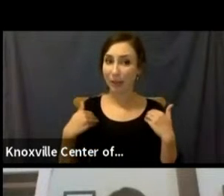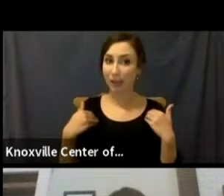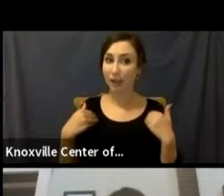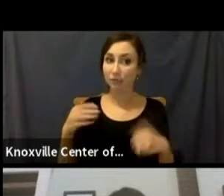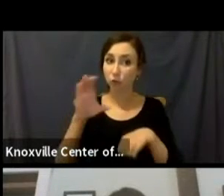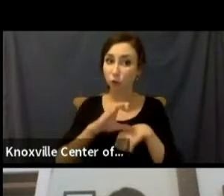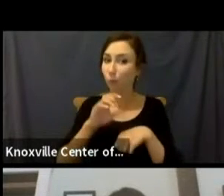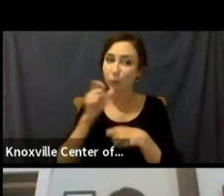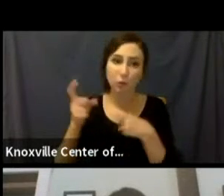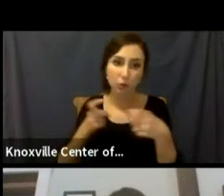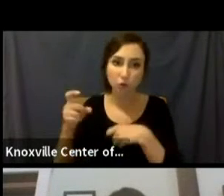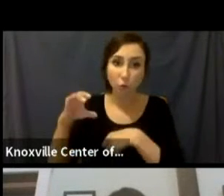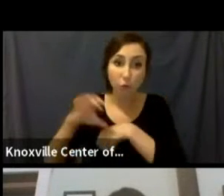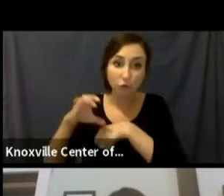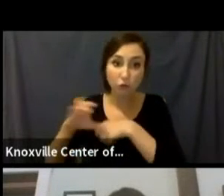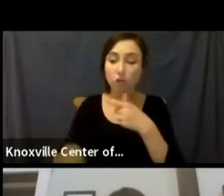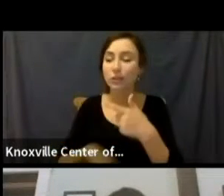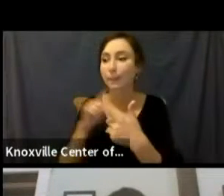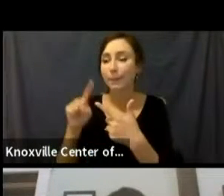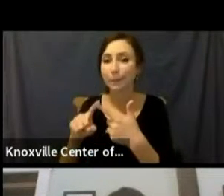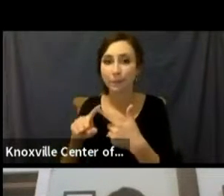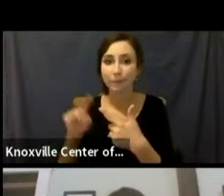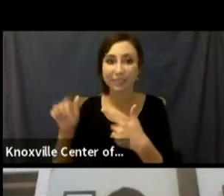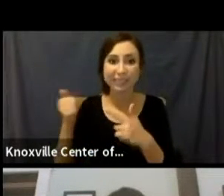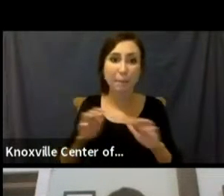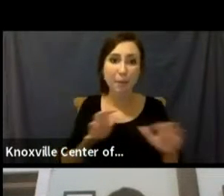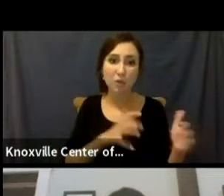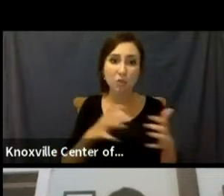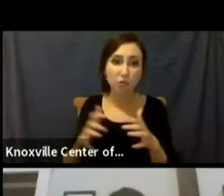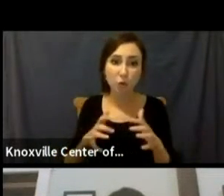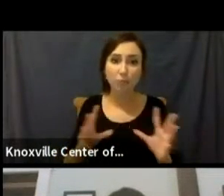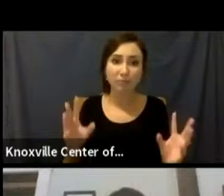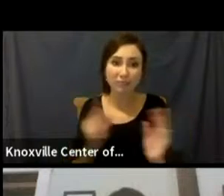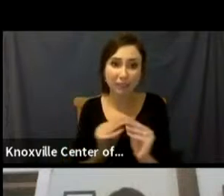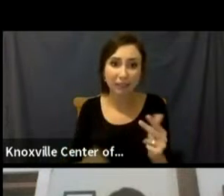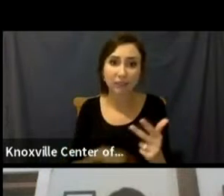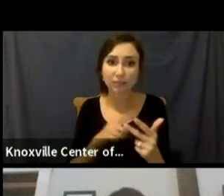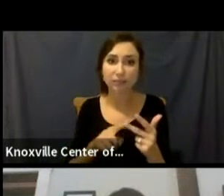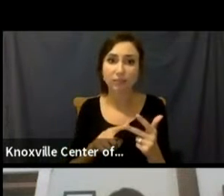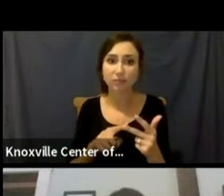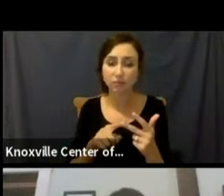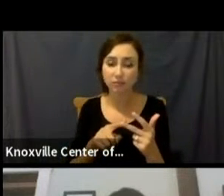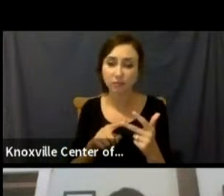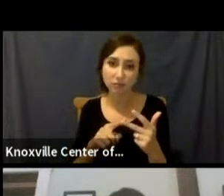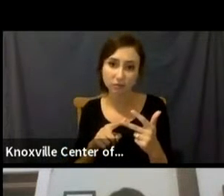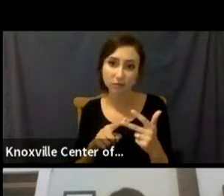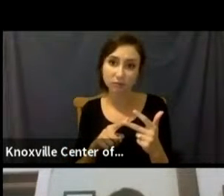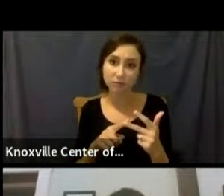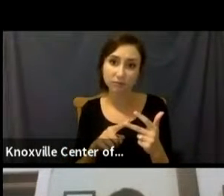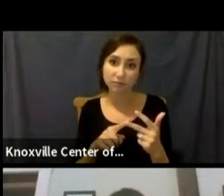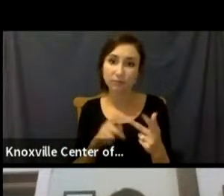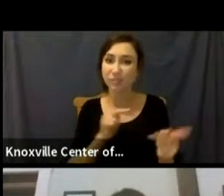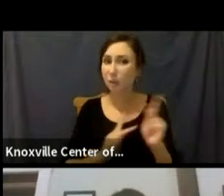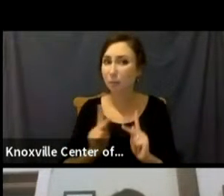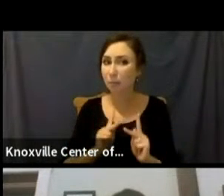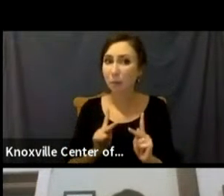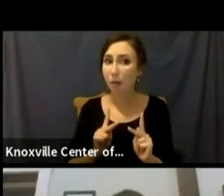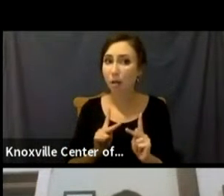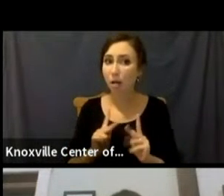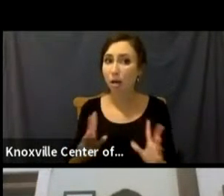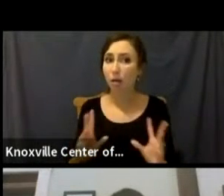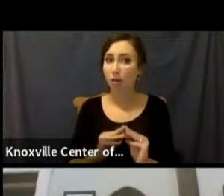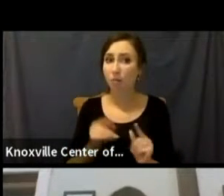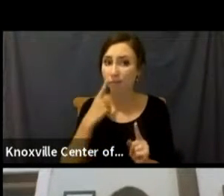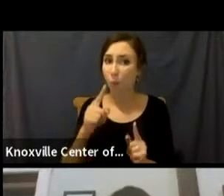control. We've had some other groups get together. We have some people who get together in